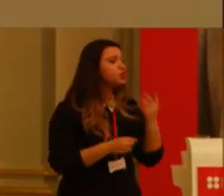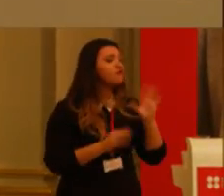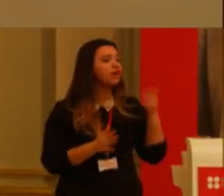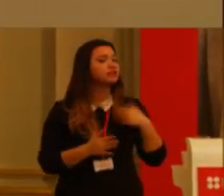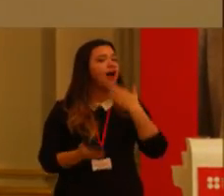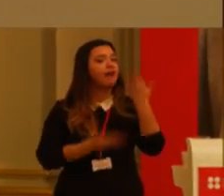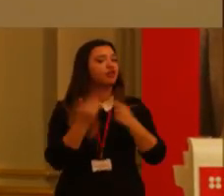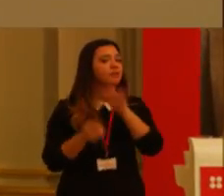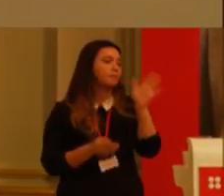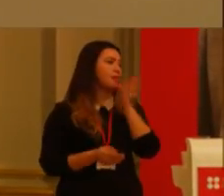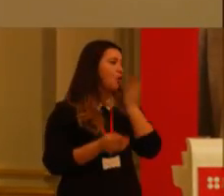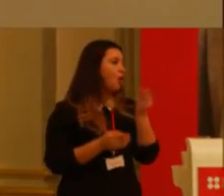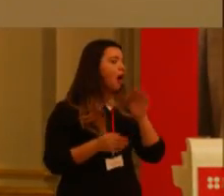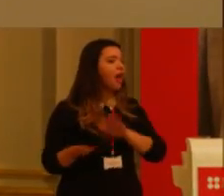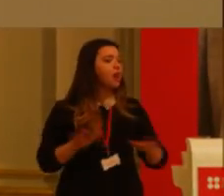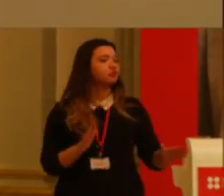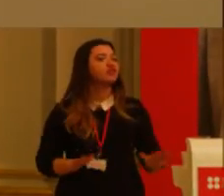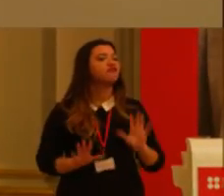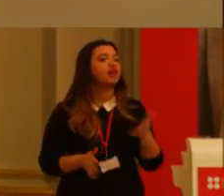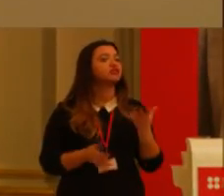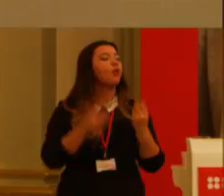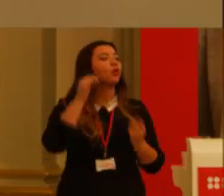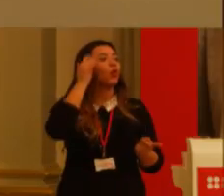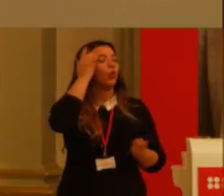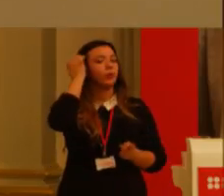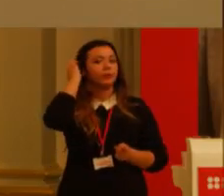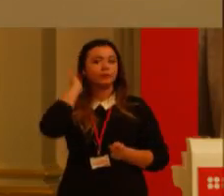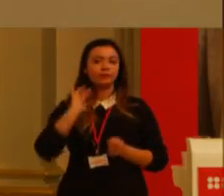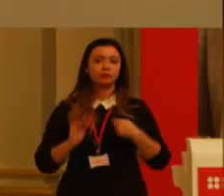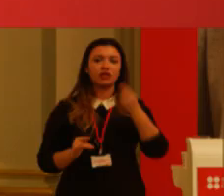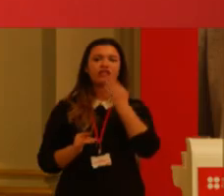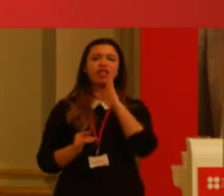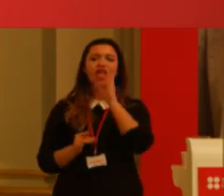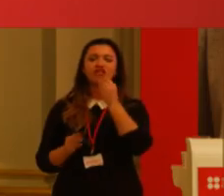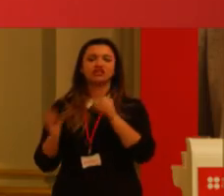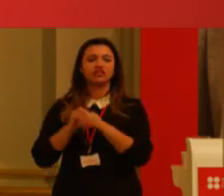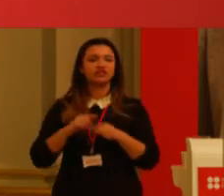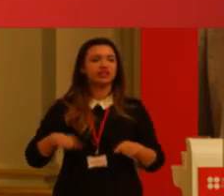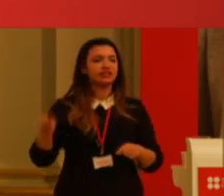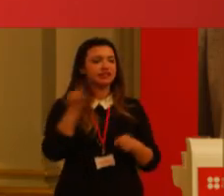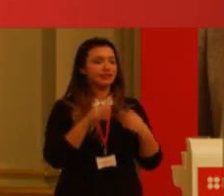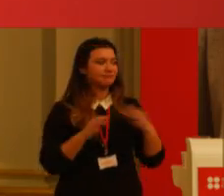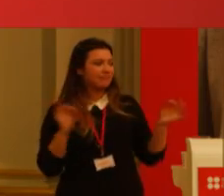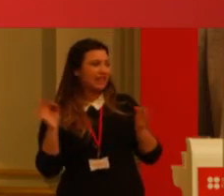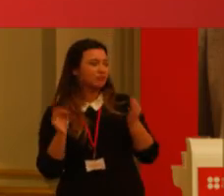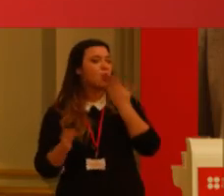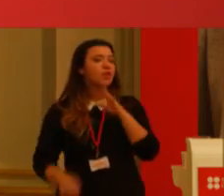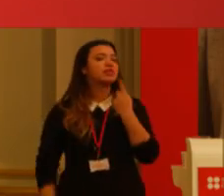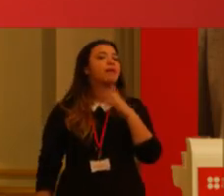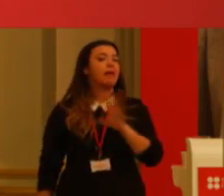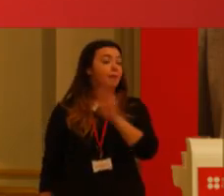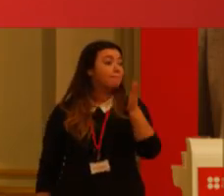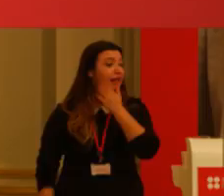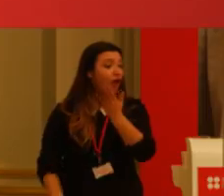of. It's food for thought, because they were unable to disclose themselves. That's why they didn't know these people.